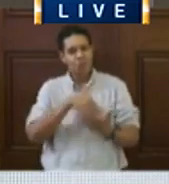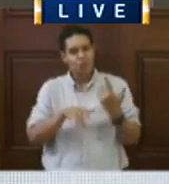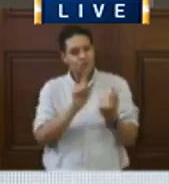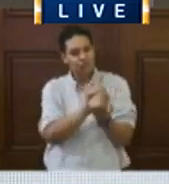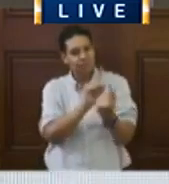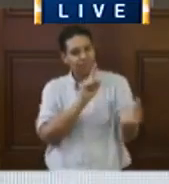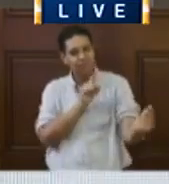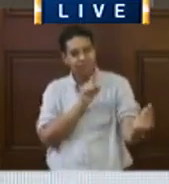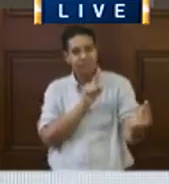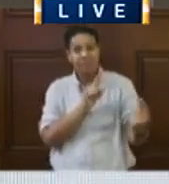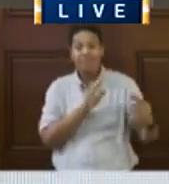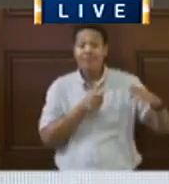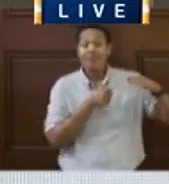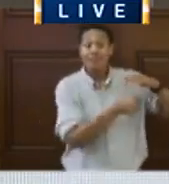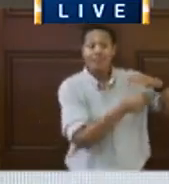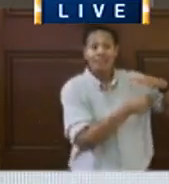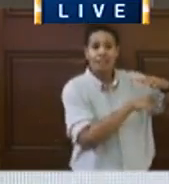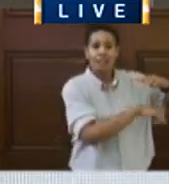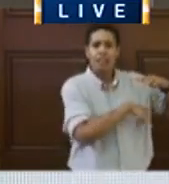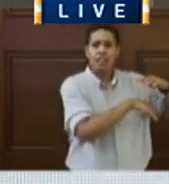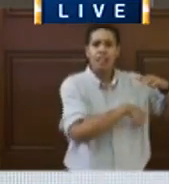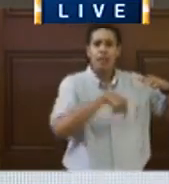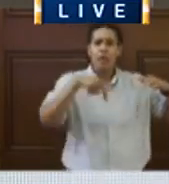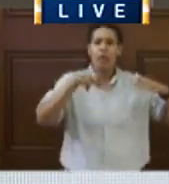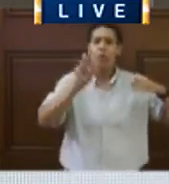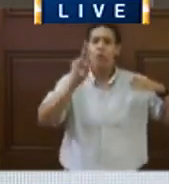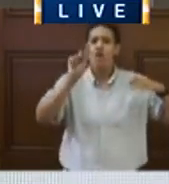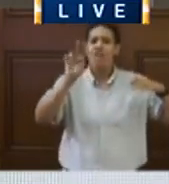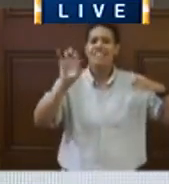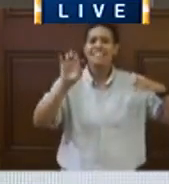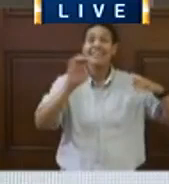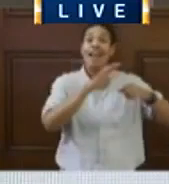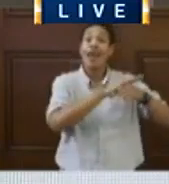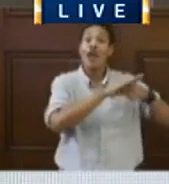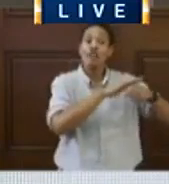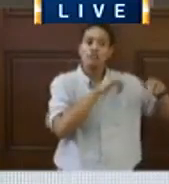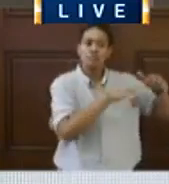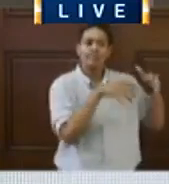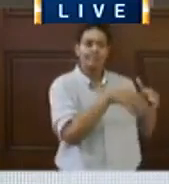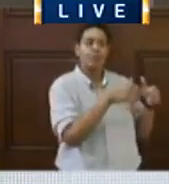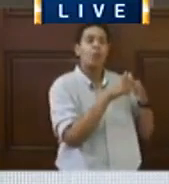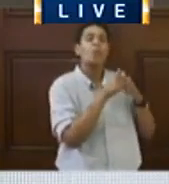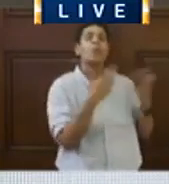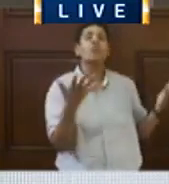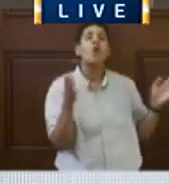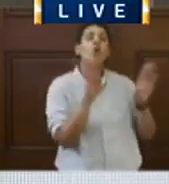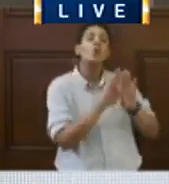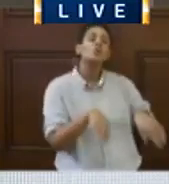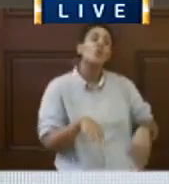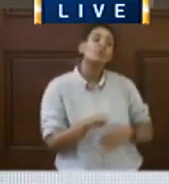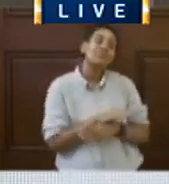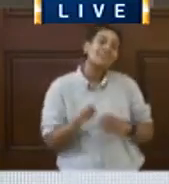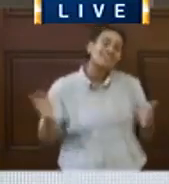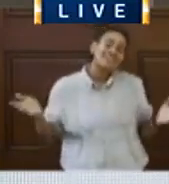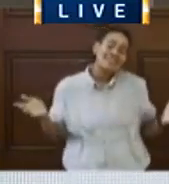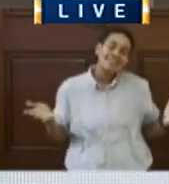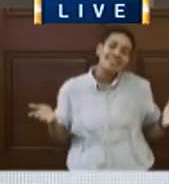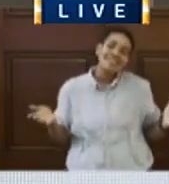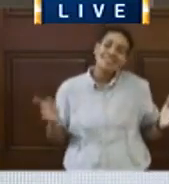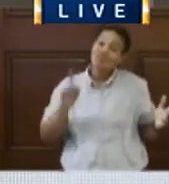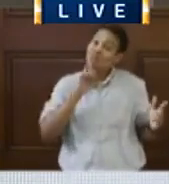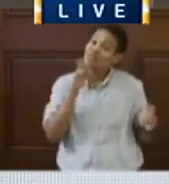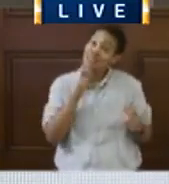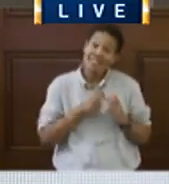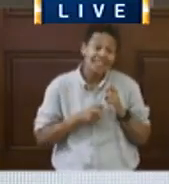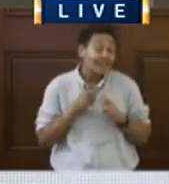quarantine areas without shutting down businesses. So it's a very difficult balancing